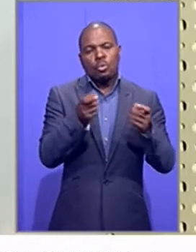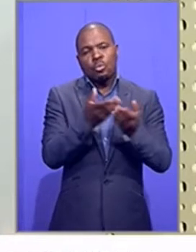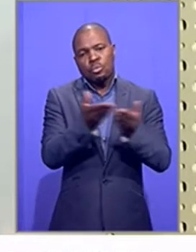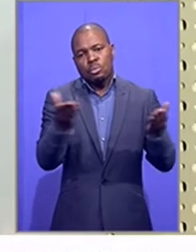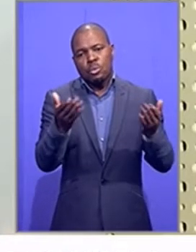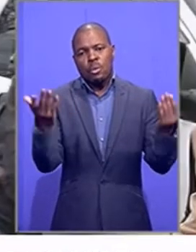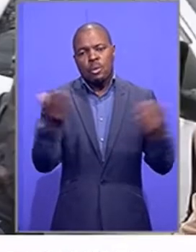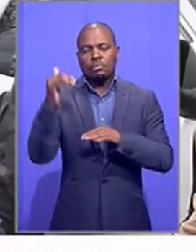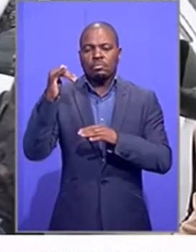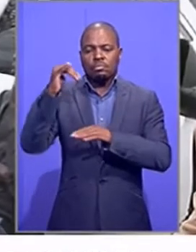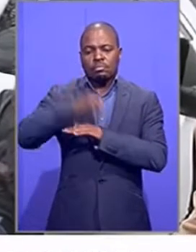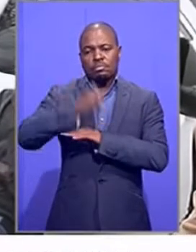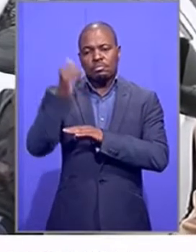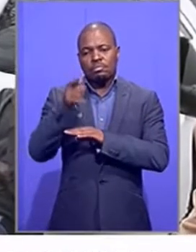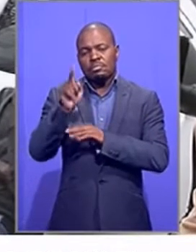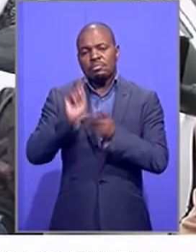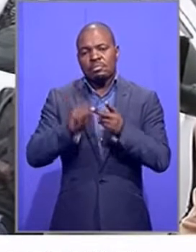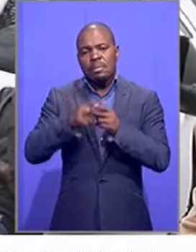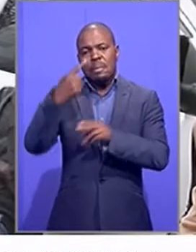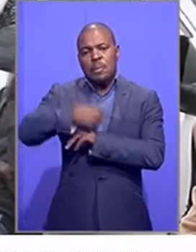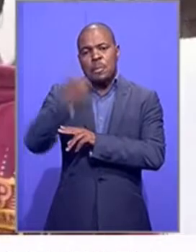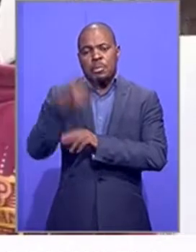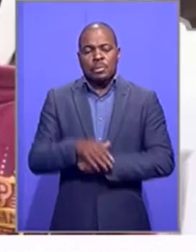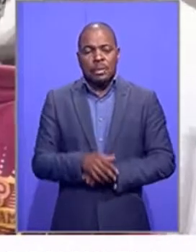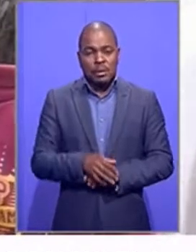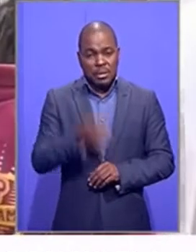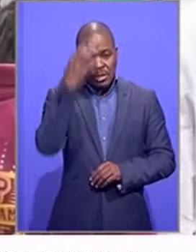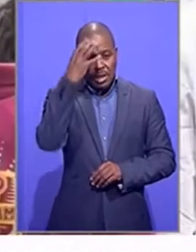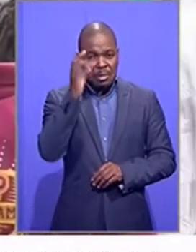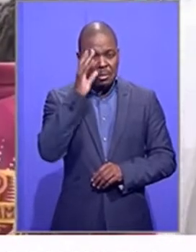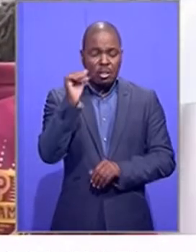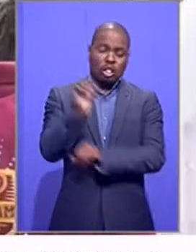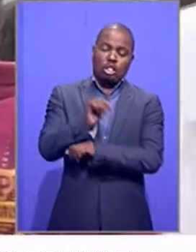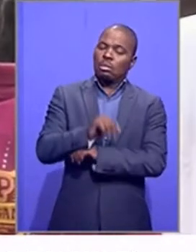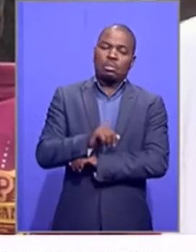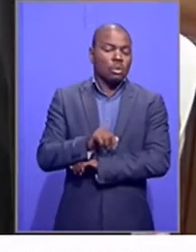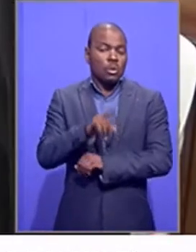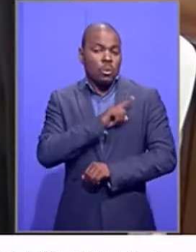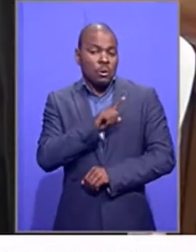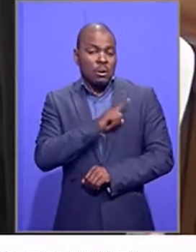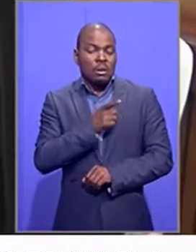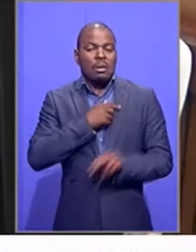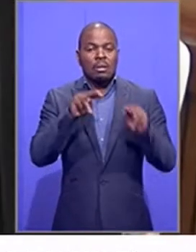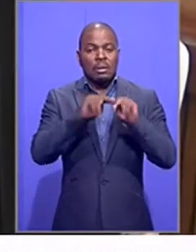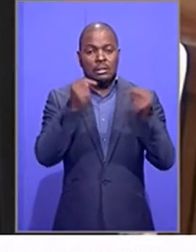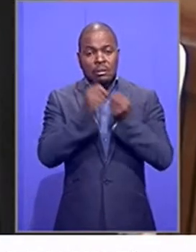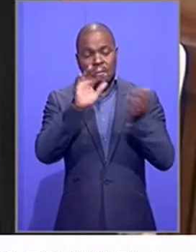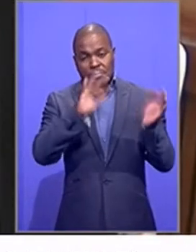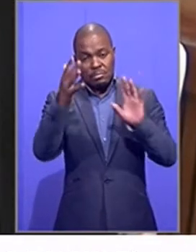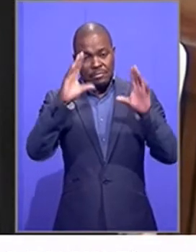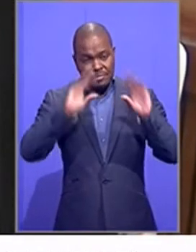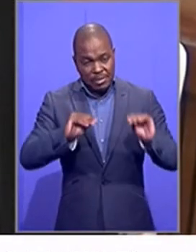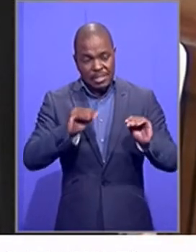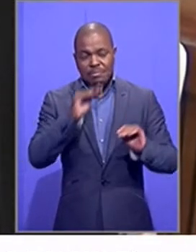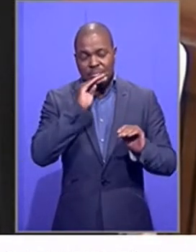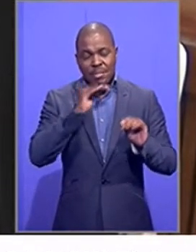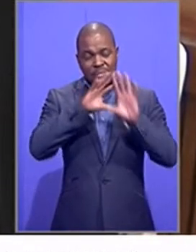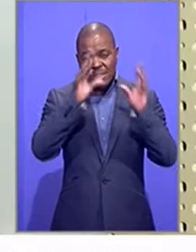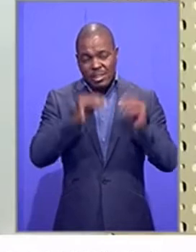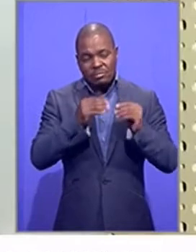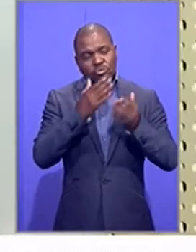the borders. Fela puso ya re ga itle go nna botlhaswa ka ntlha fa maemo a matlhotlhapelo a khutlisitswe. We are not dismantling